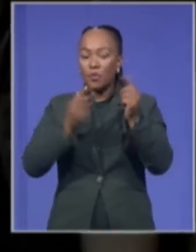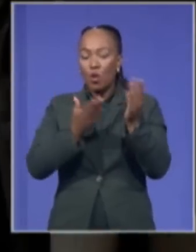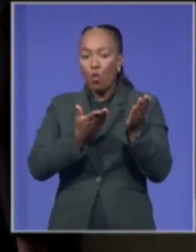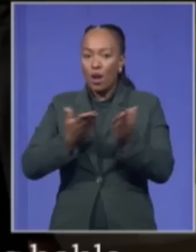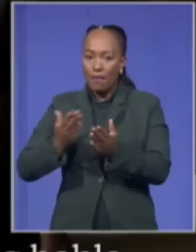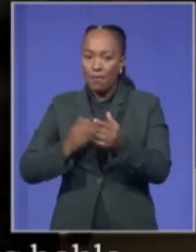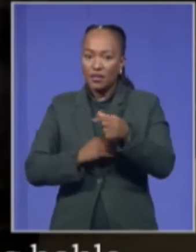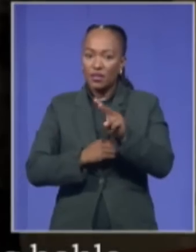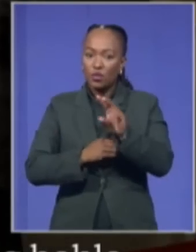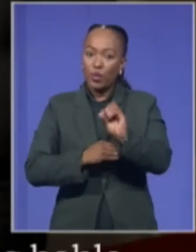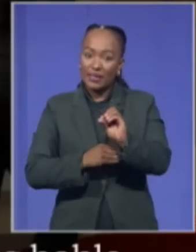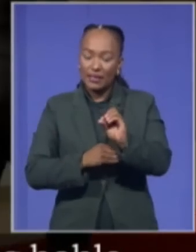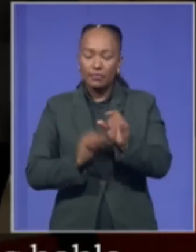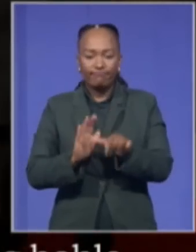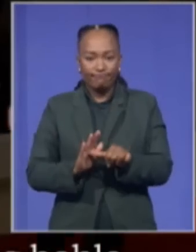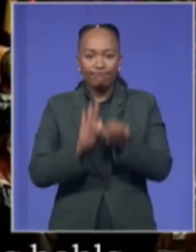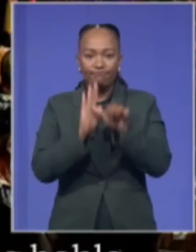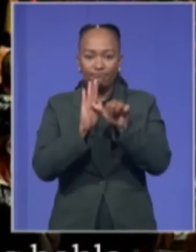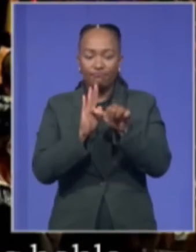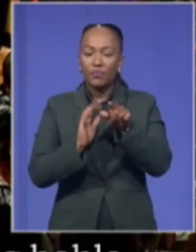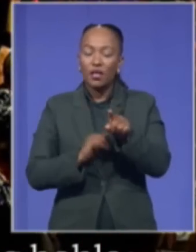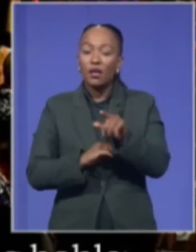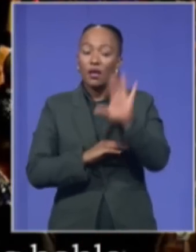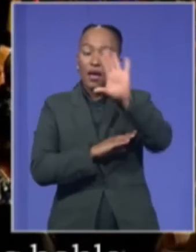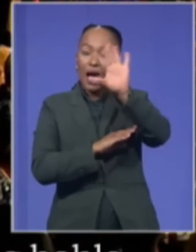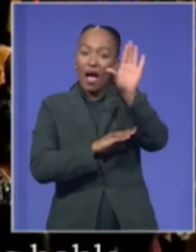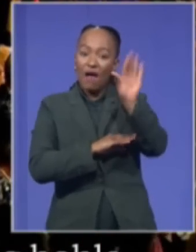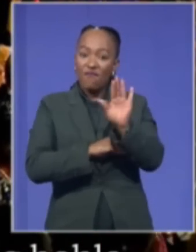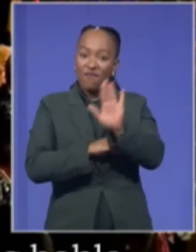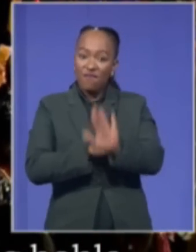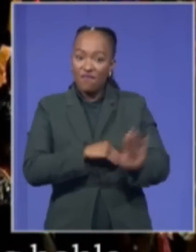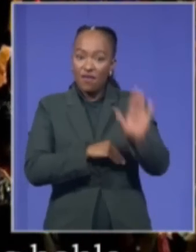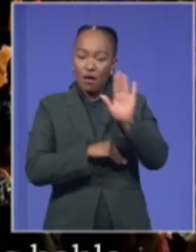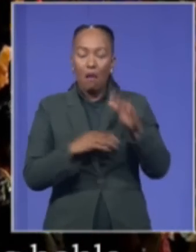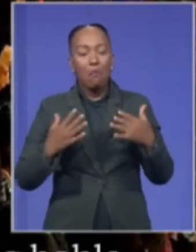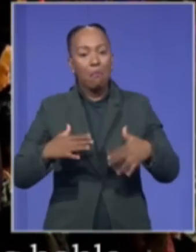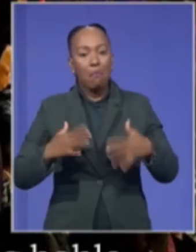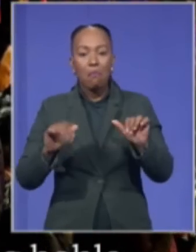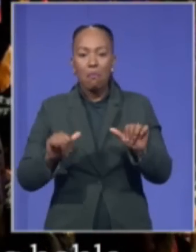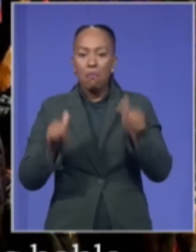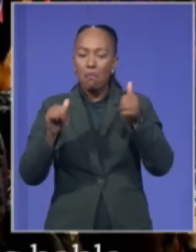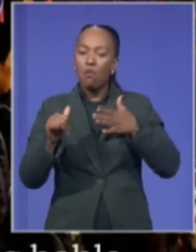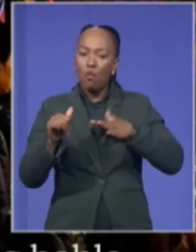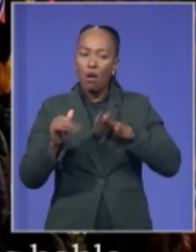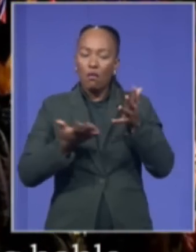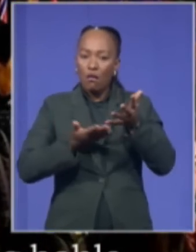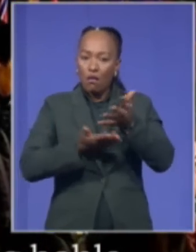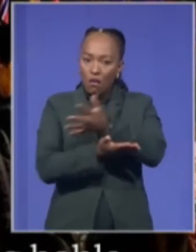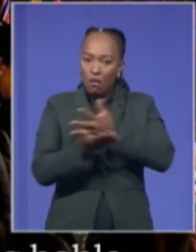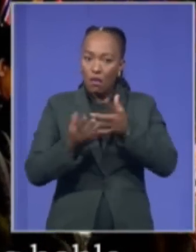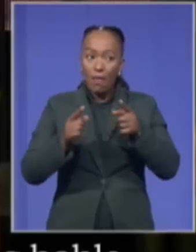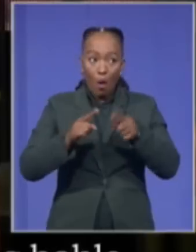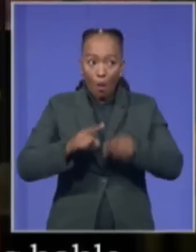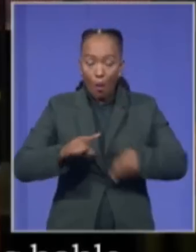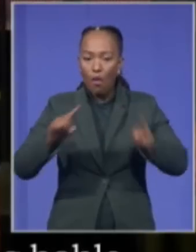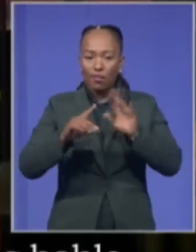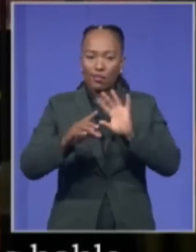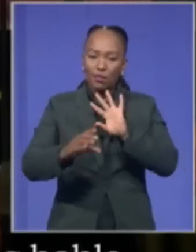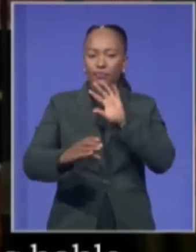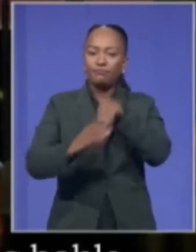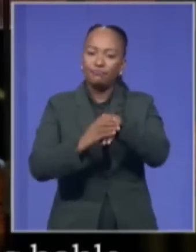bohlokwahadi dintlha tse ka sehlohong tsa Afrika Borwa di ngotswe hantle ka ha e batla hore ho be le dipuisano tse kenyeletsang bohle.